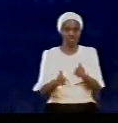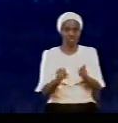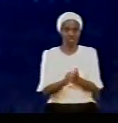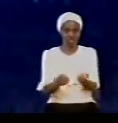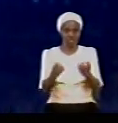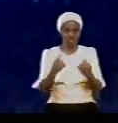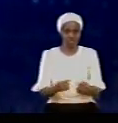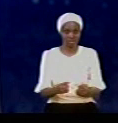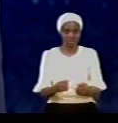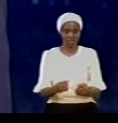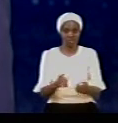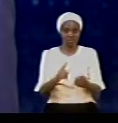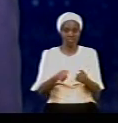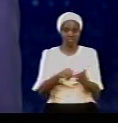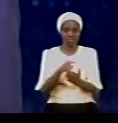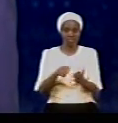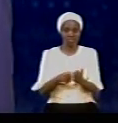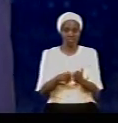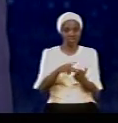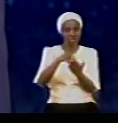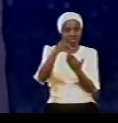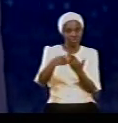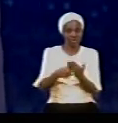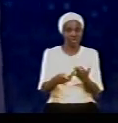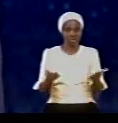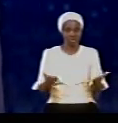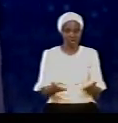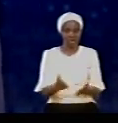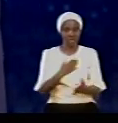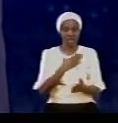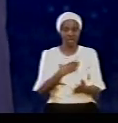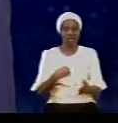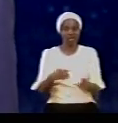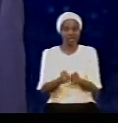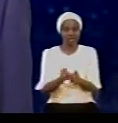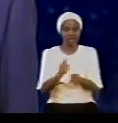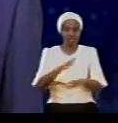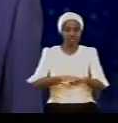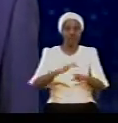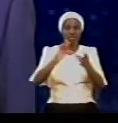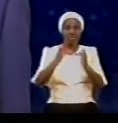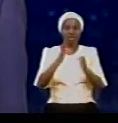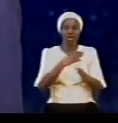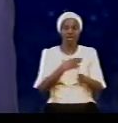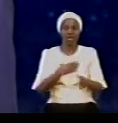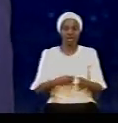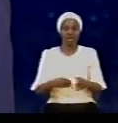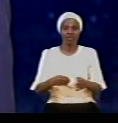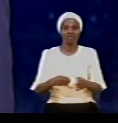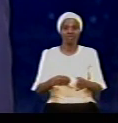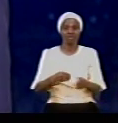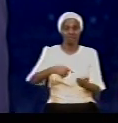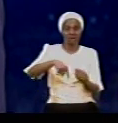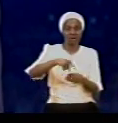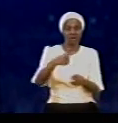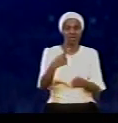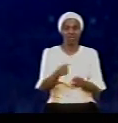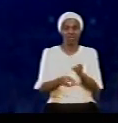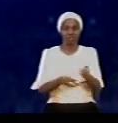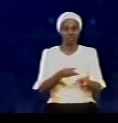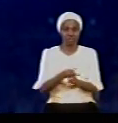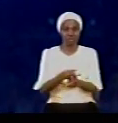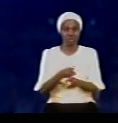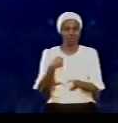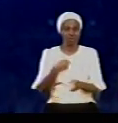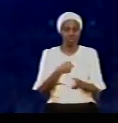and then across the globe. We want to bring them before the throne of grace. I want